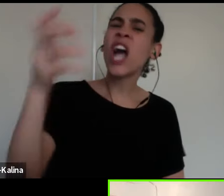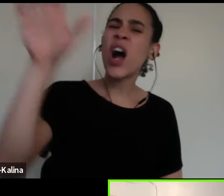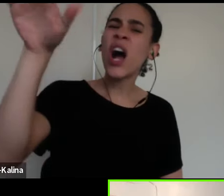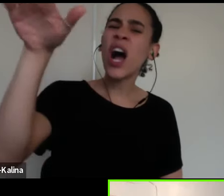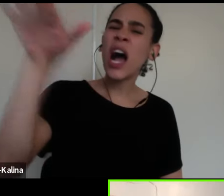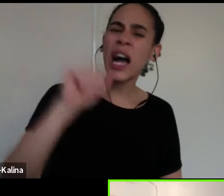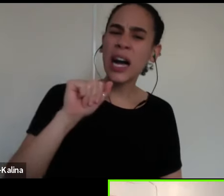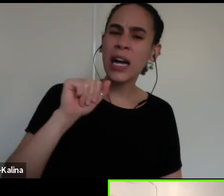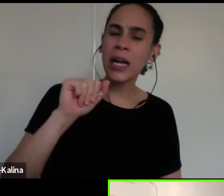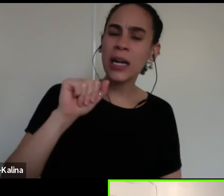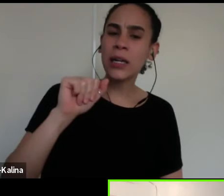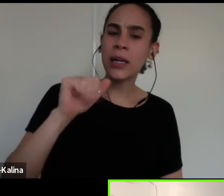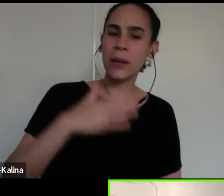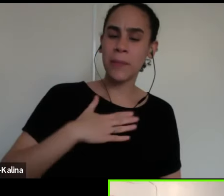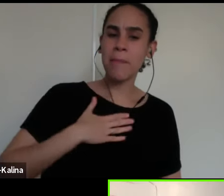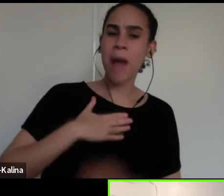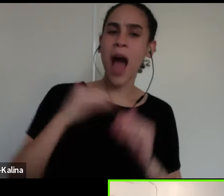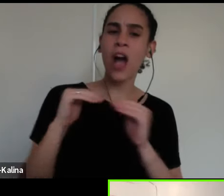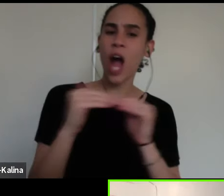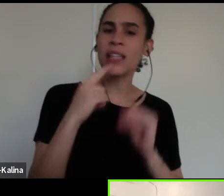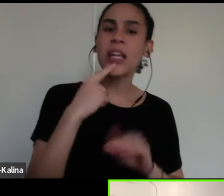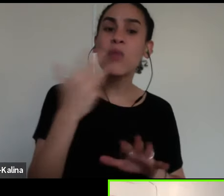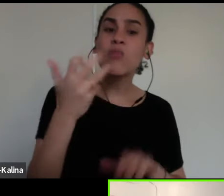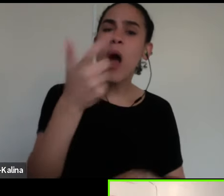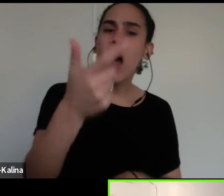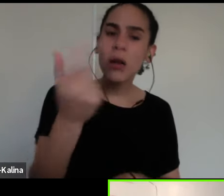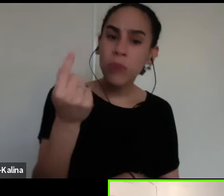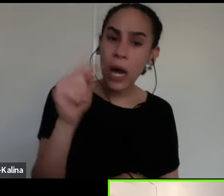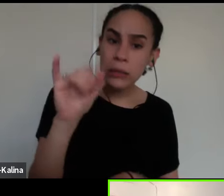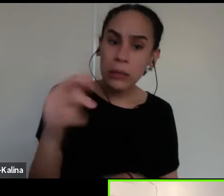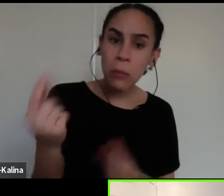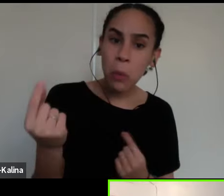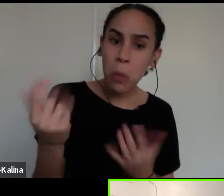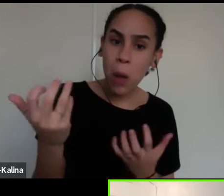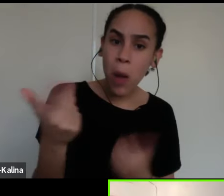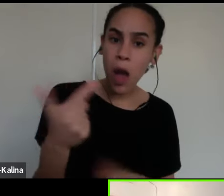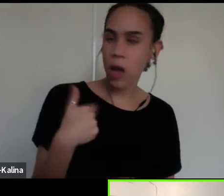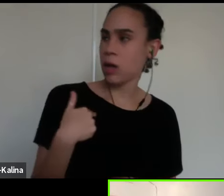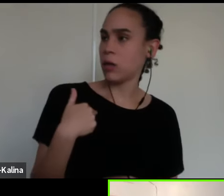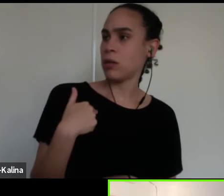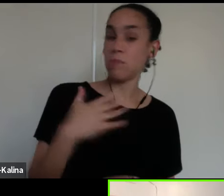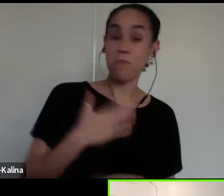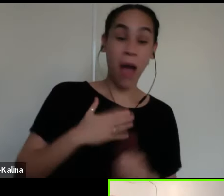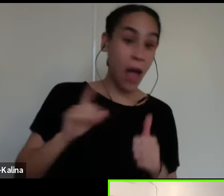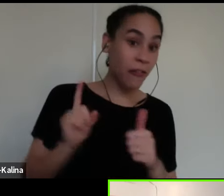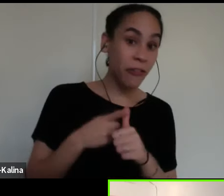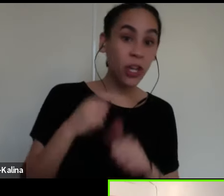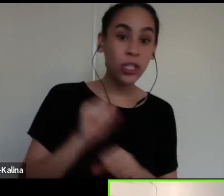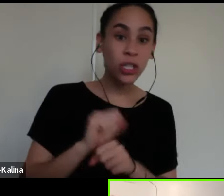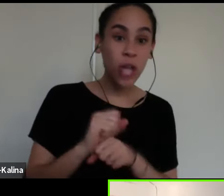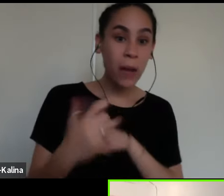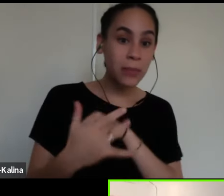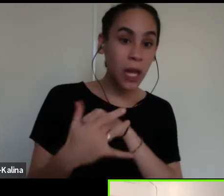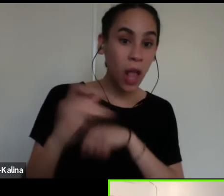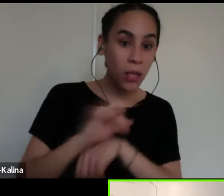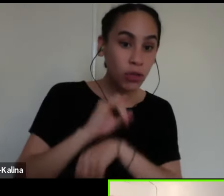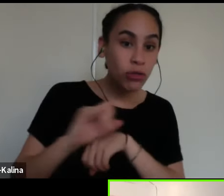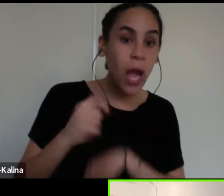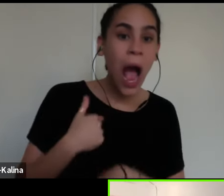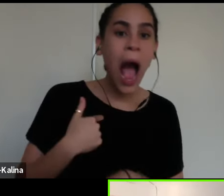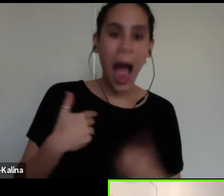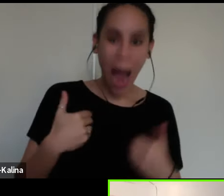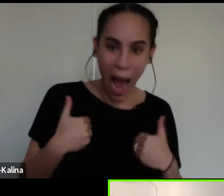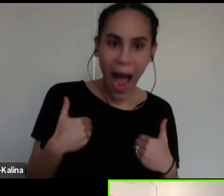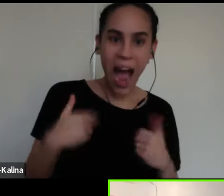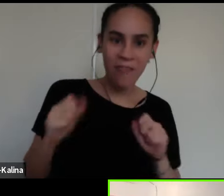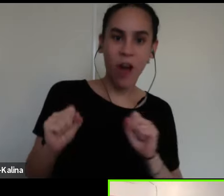know, my colleague says, how much do you want to leave for the tip? And in my first job in the technology industry, I had the